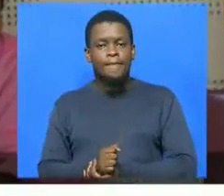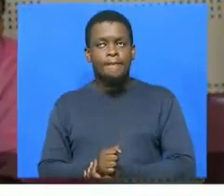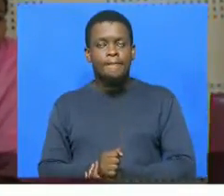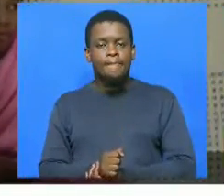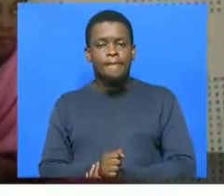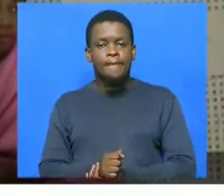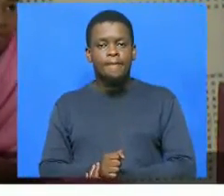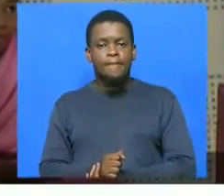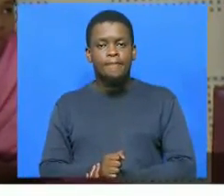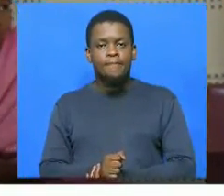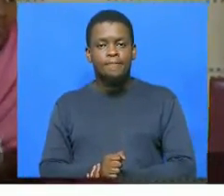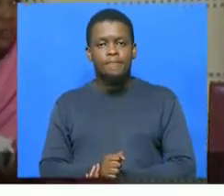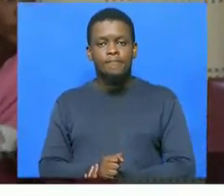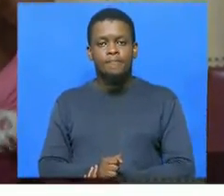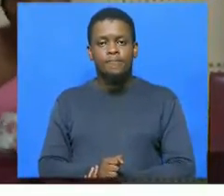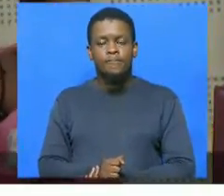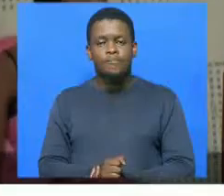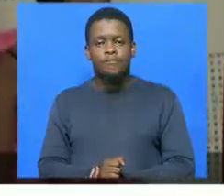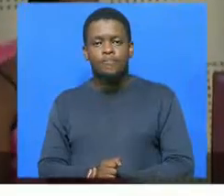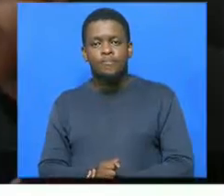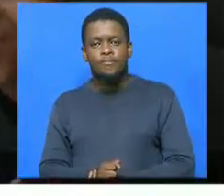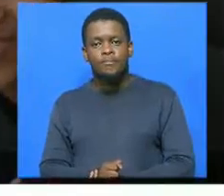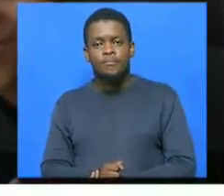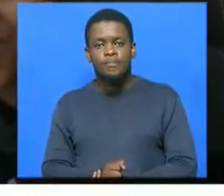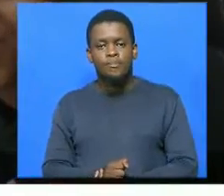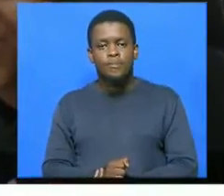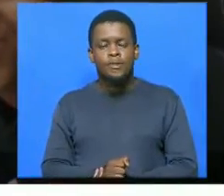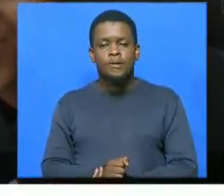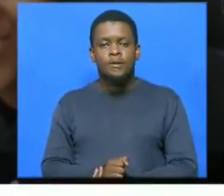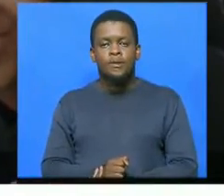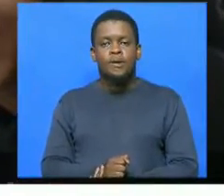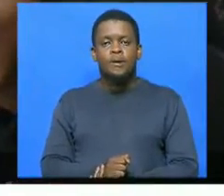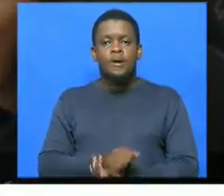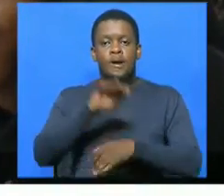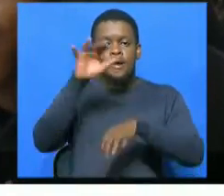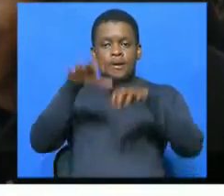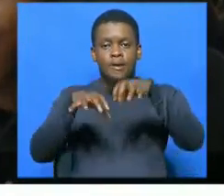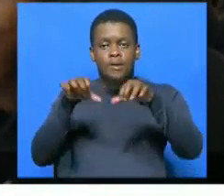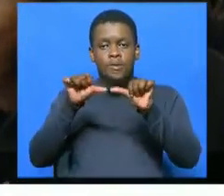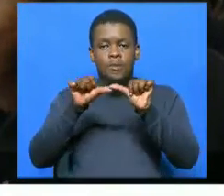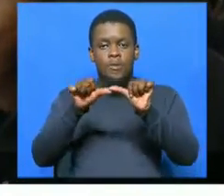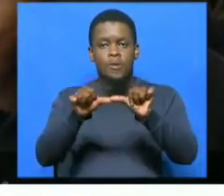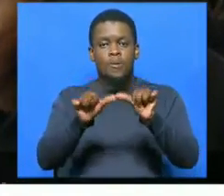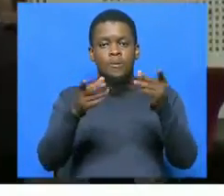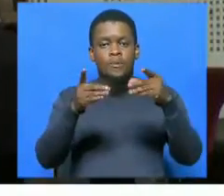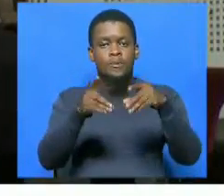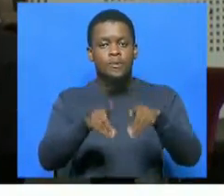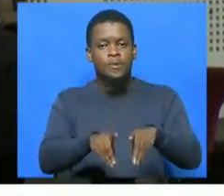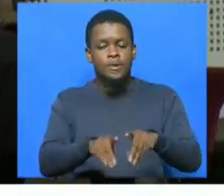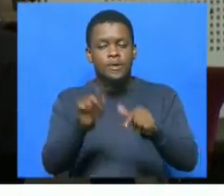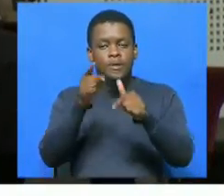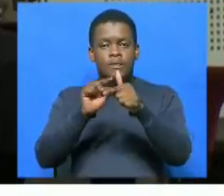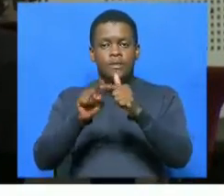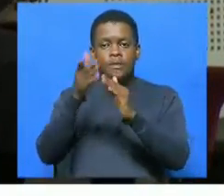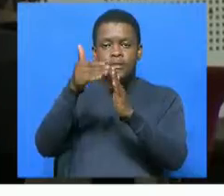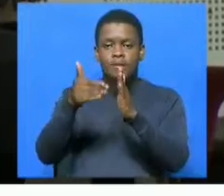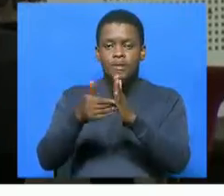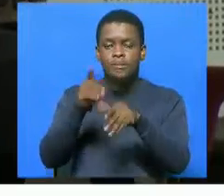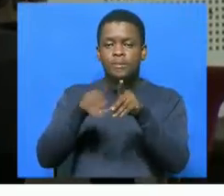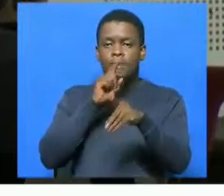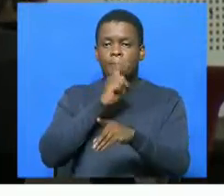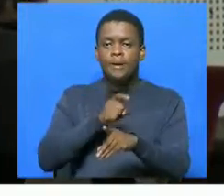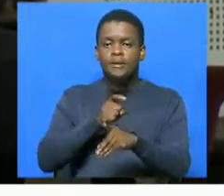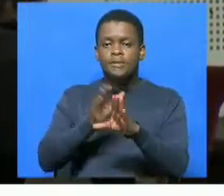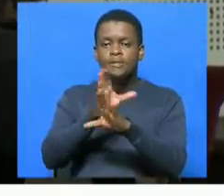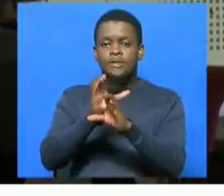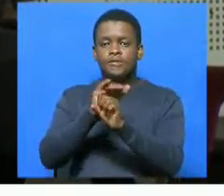The clouds remain pregnant with rain, and families who have been badly hit are left in the lurch, desperately wishing the rain will